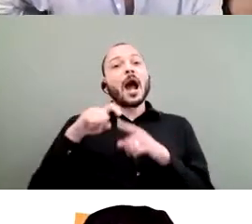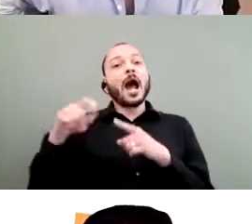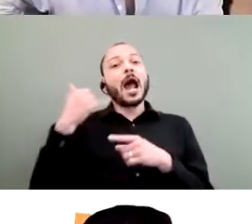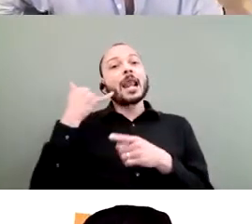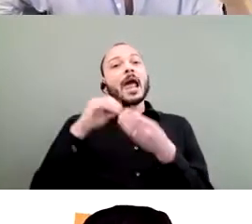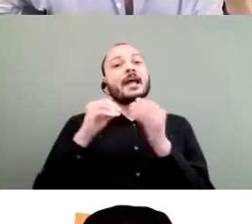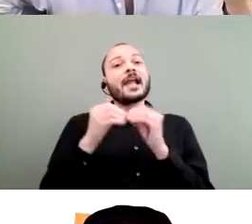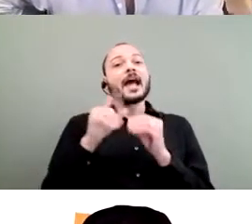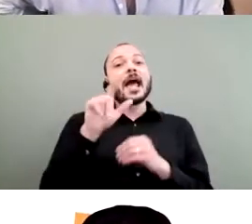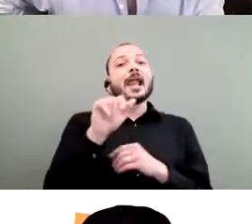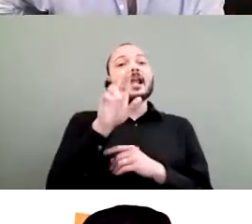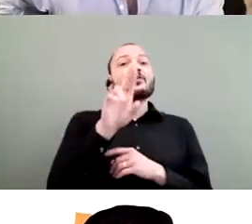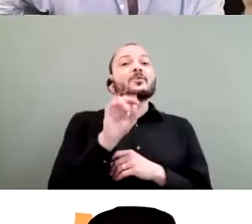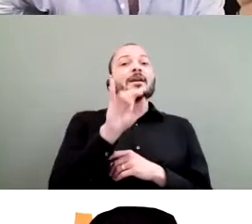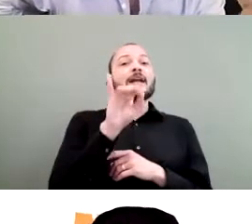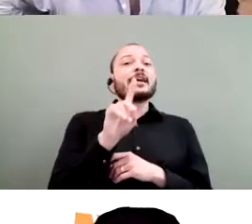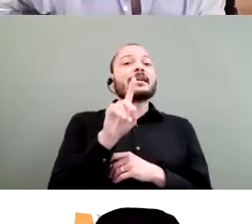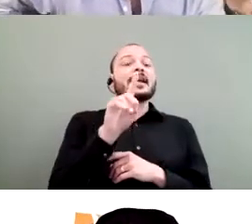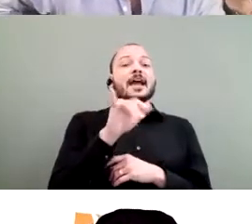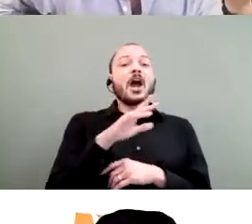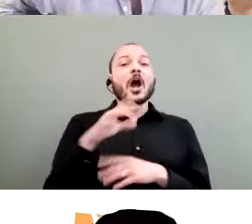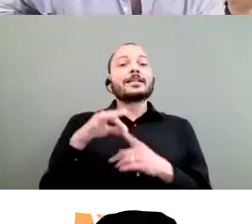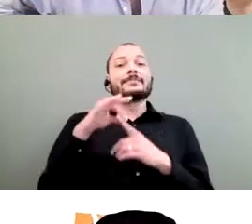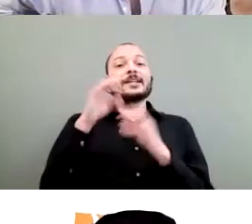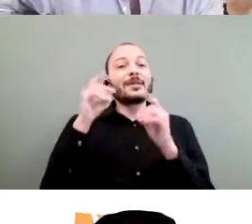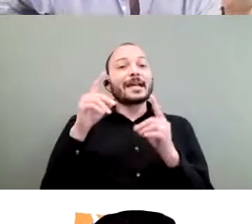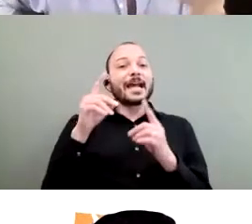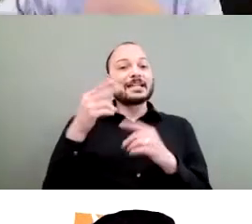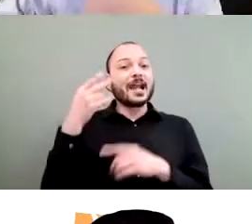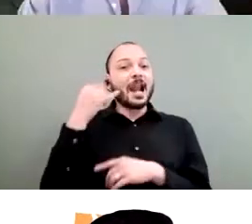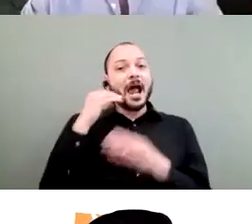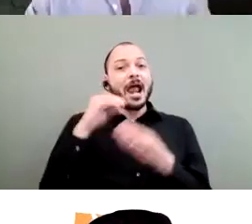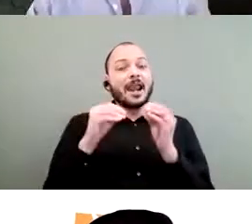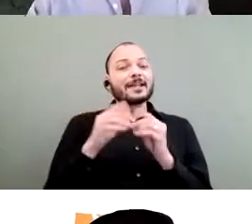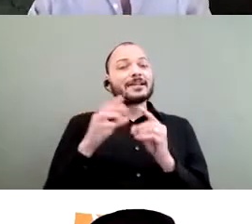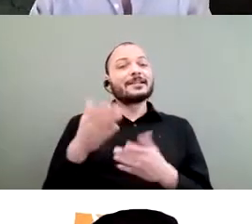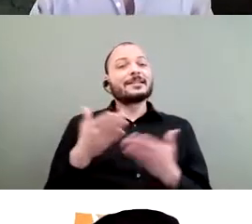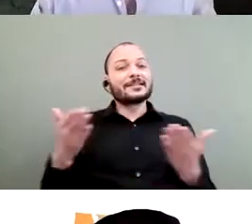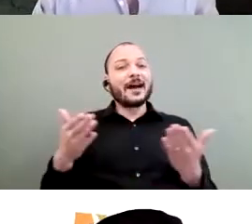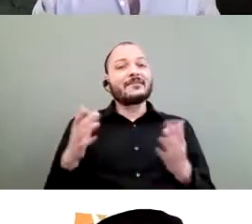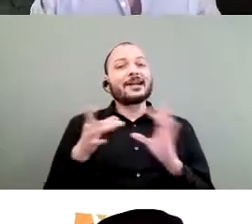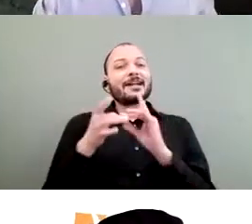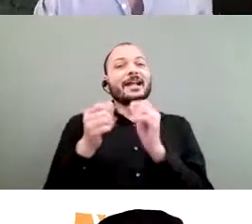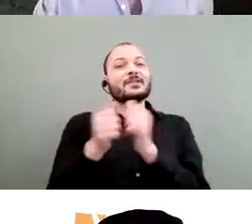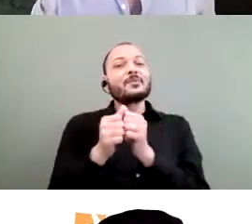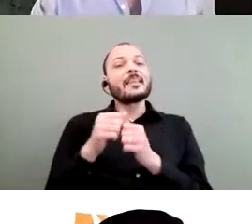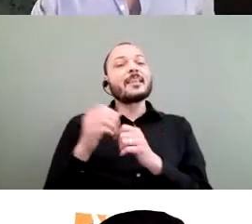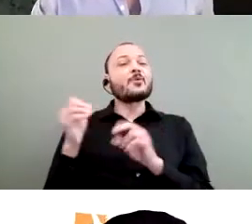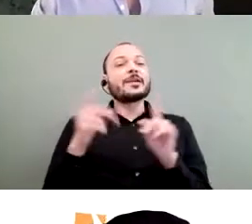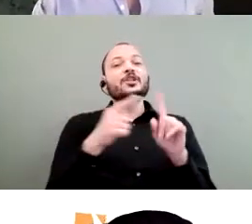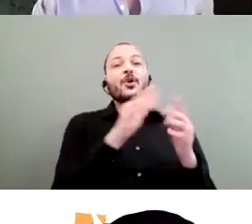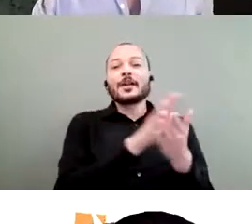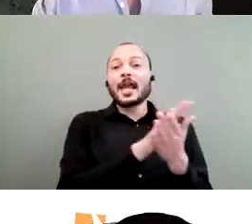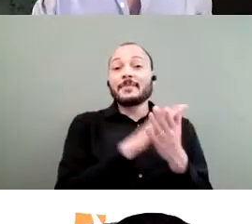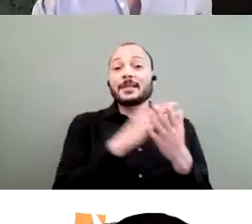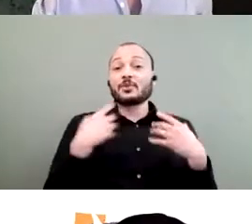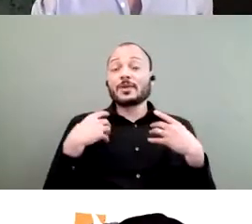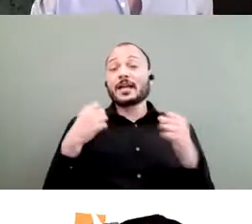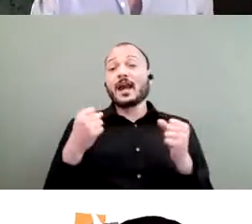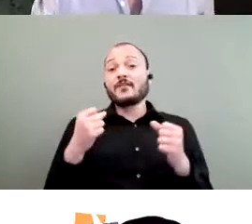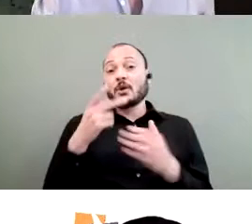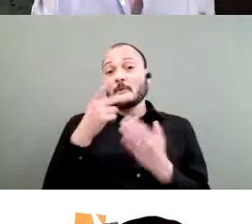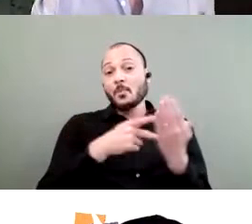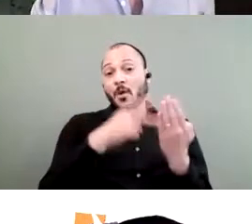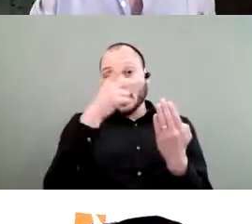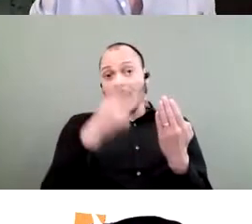mental health hotline, our special education hotline, and some stuff about our return to campus and recovery programs.